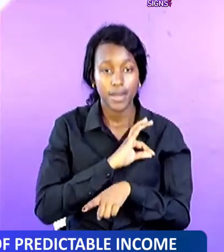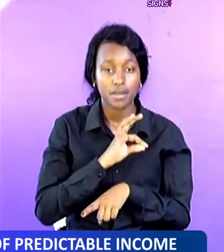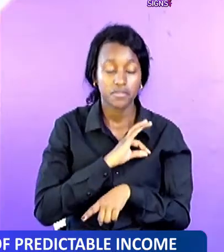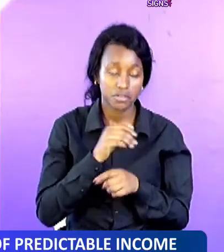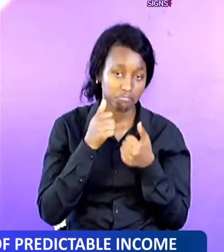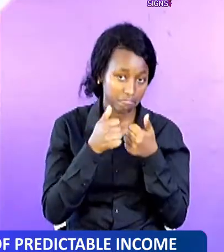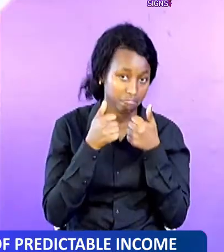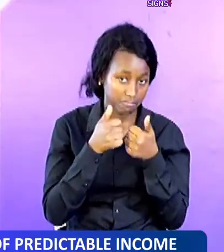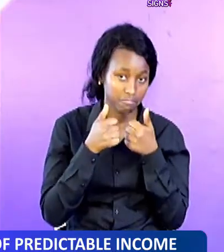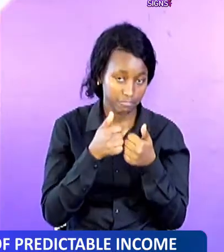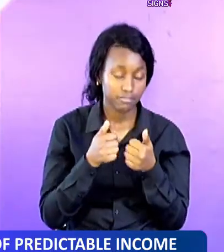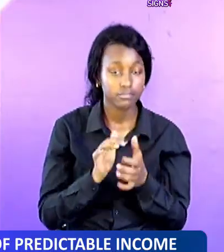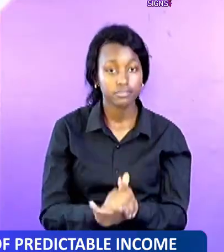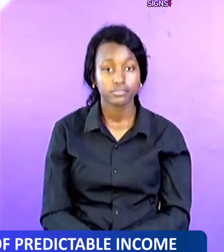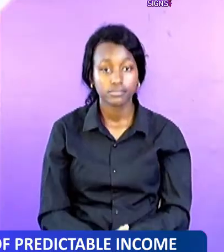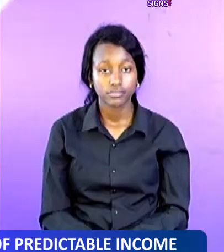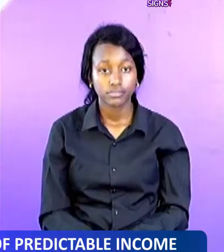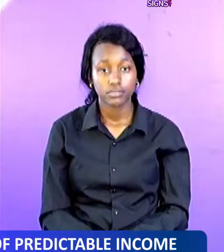tend to be low.